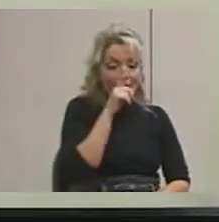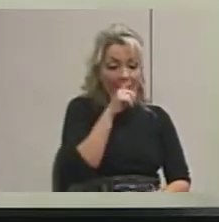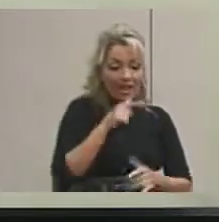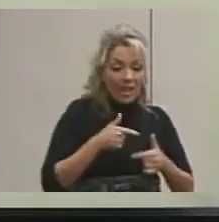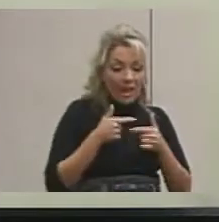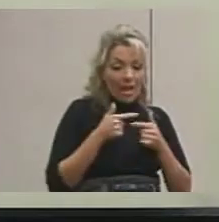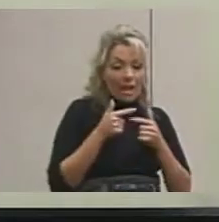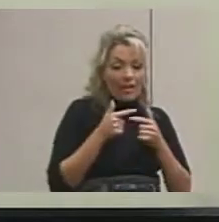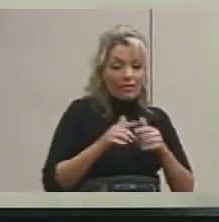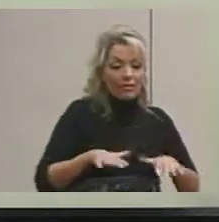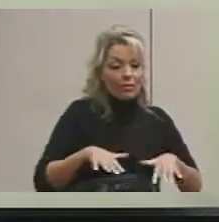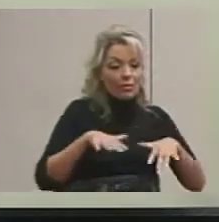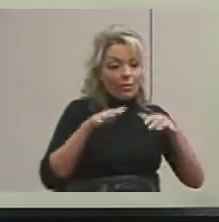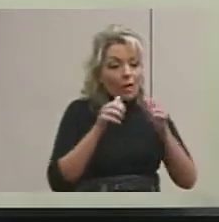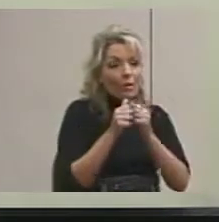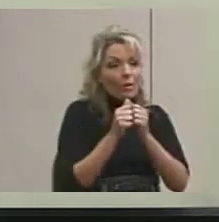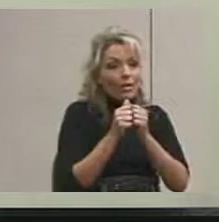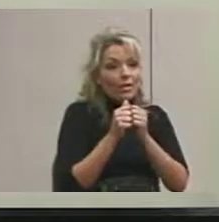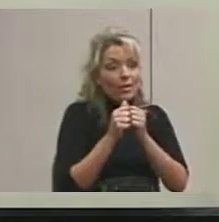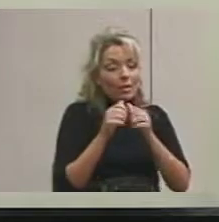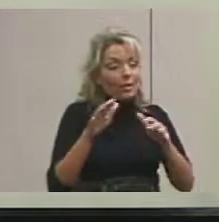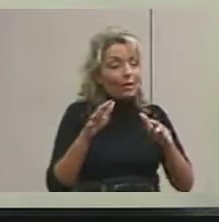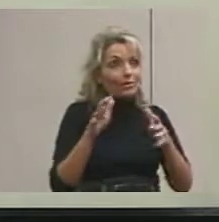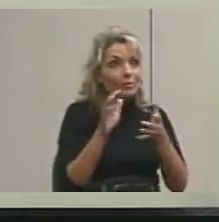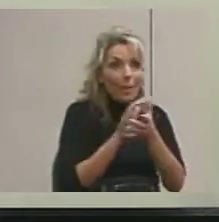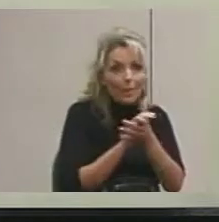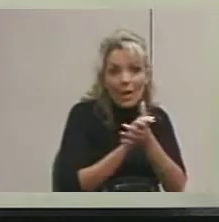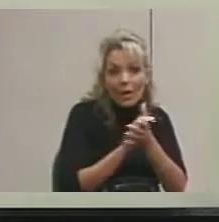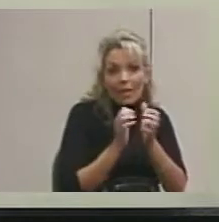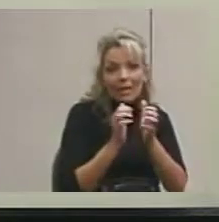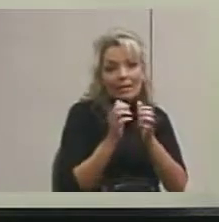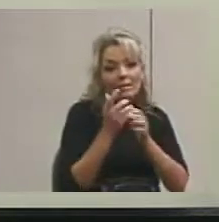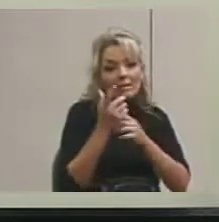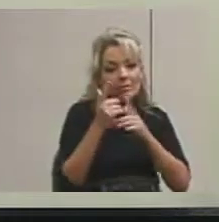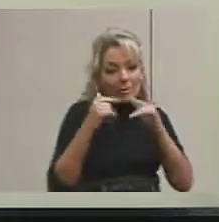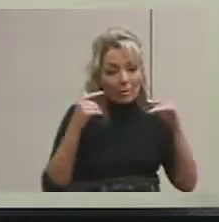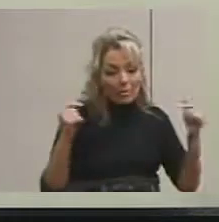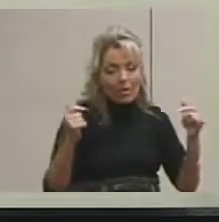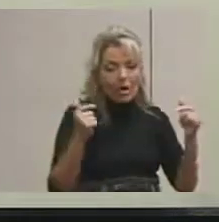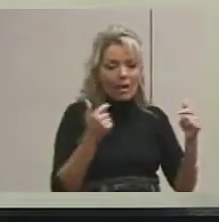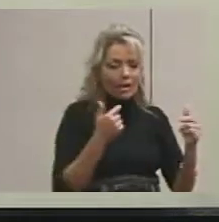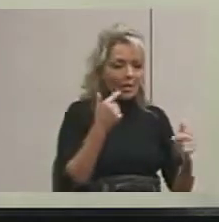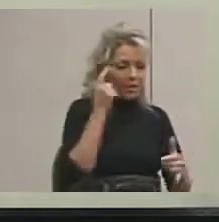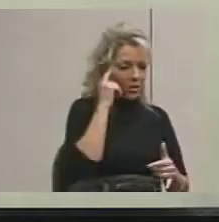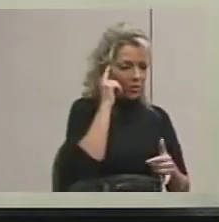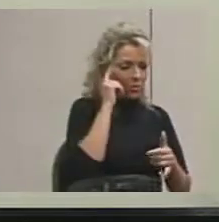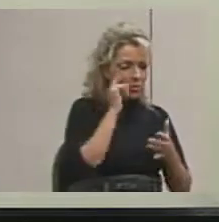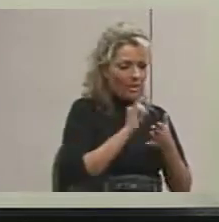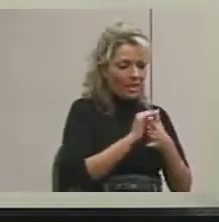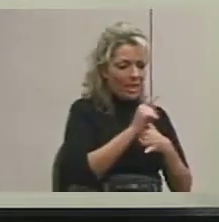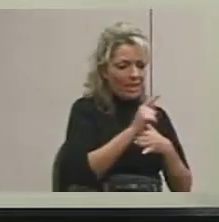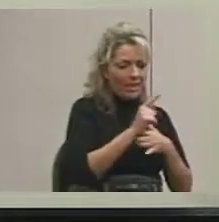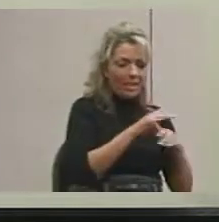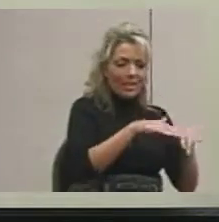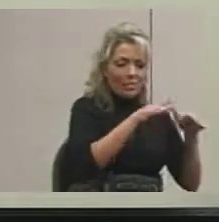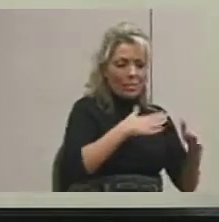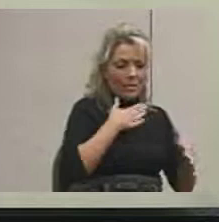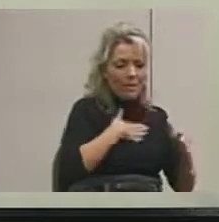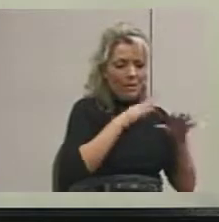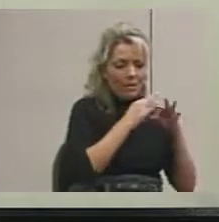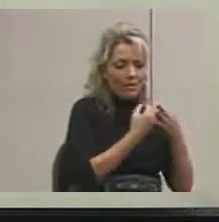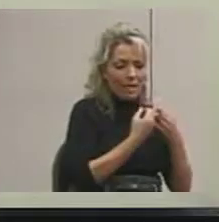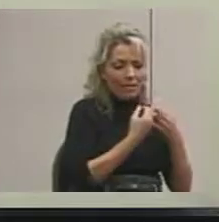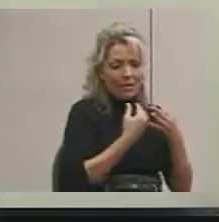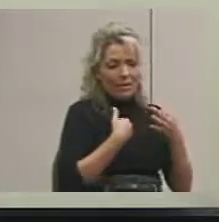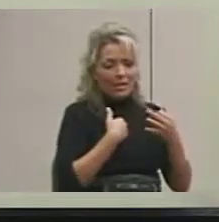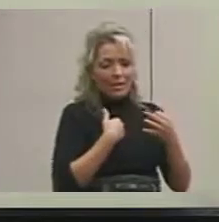thought he grew up in the happiest family in the whole world, and what should girls do, and I don't really think there should be sexual jobs in a house, and I think if you like this, you